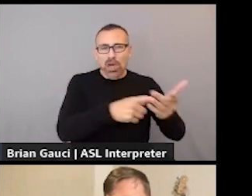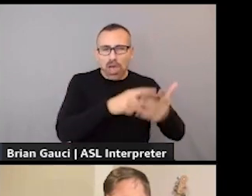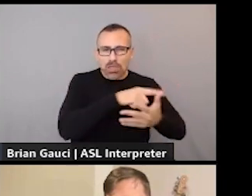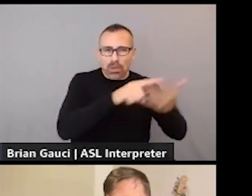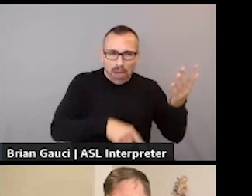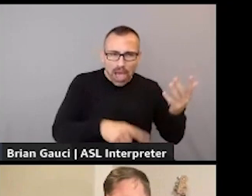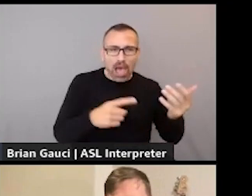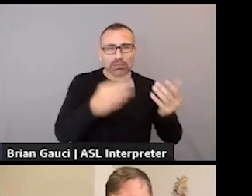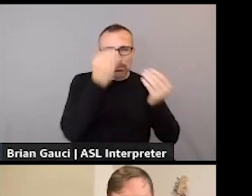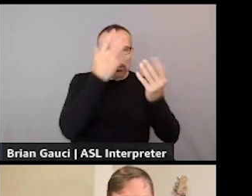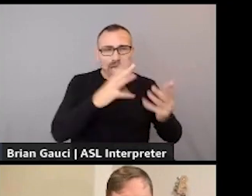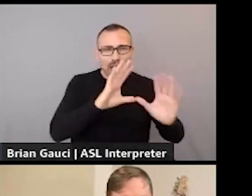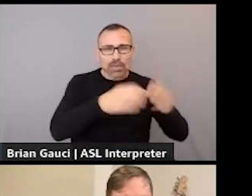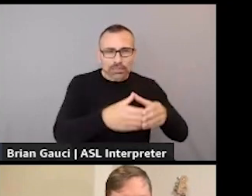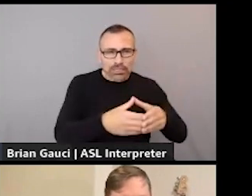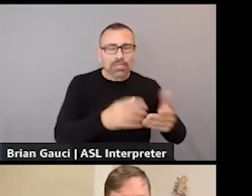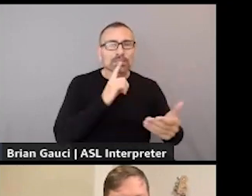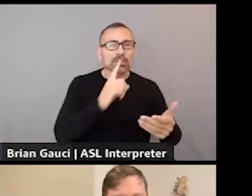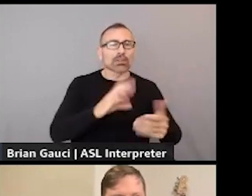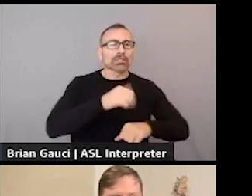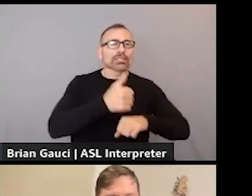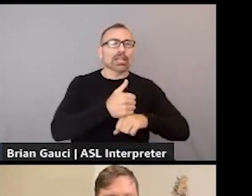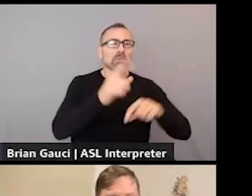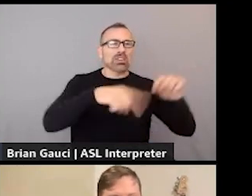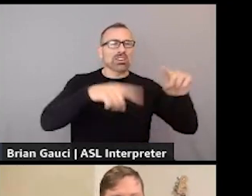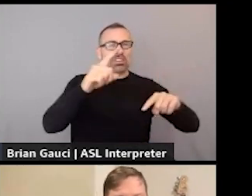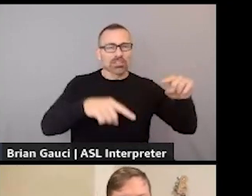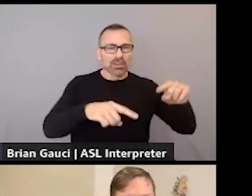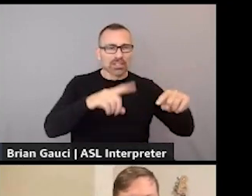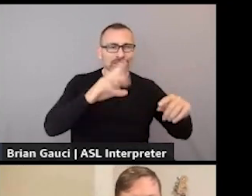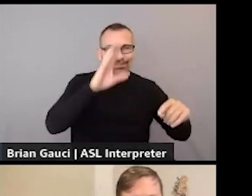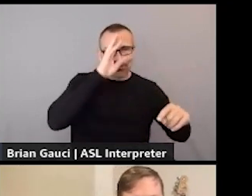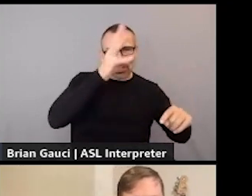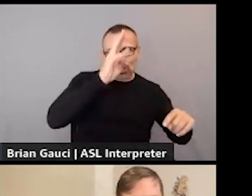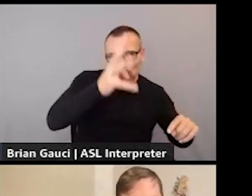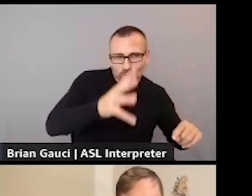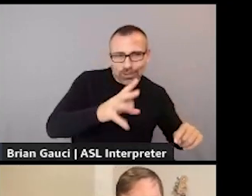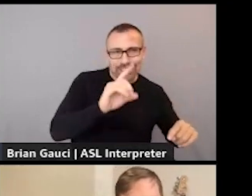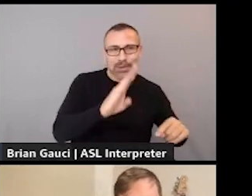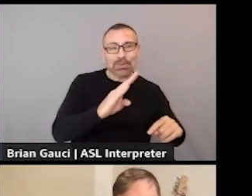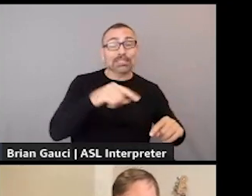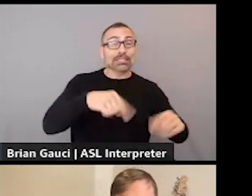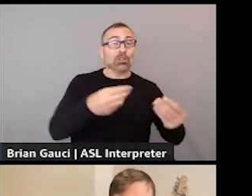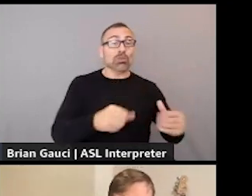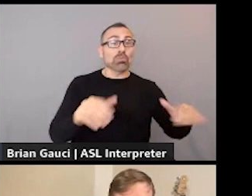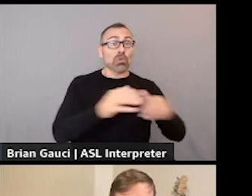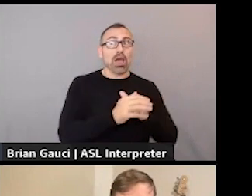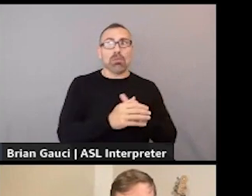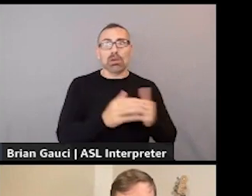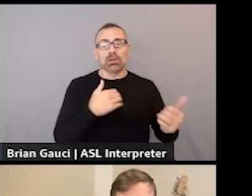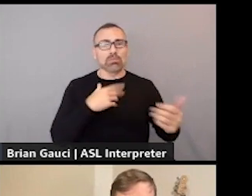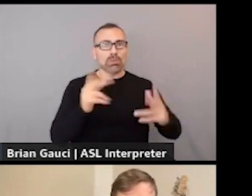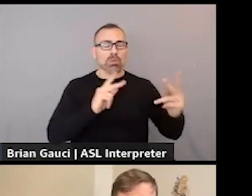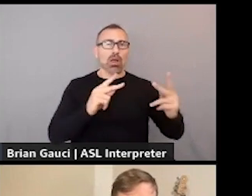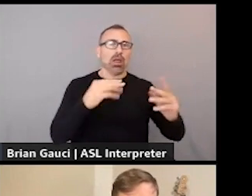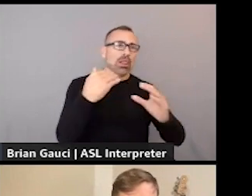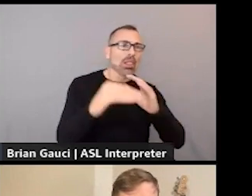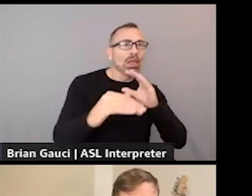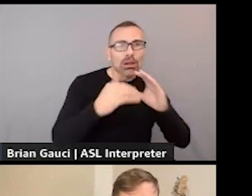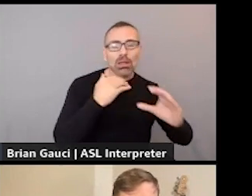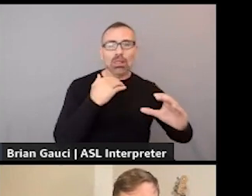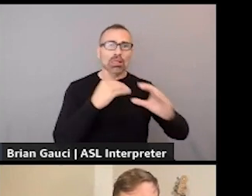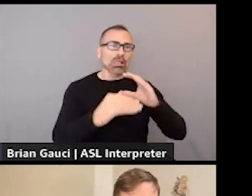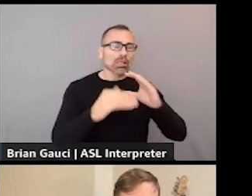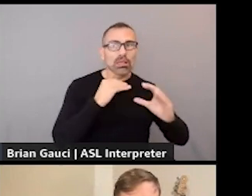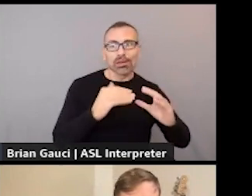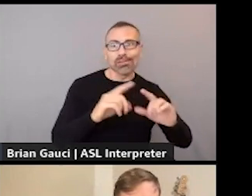database on-prem and a couple of varying sources, and people are emailing things back and forth. And ultimately, we need it now,